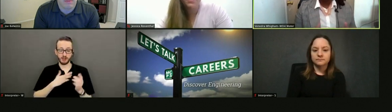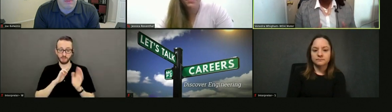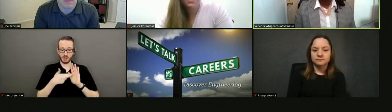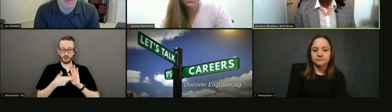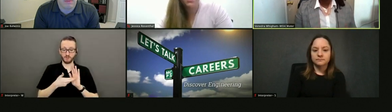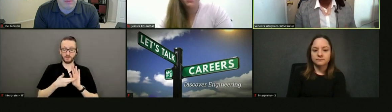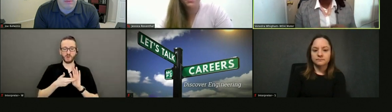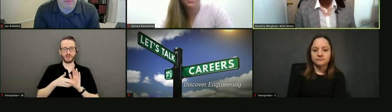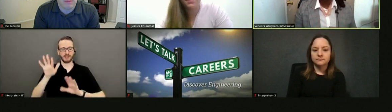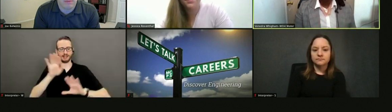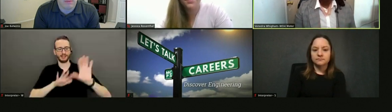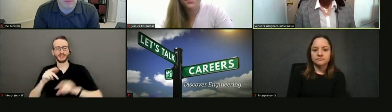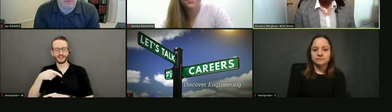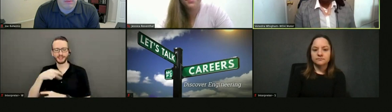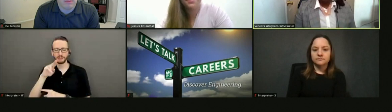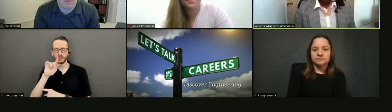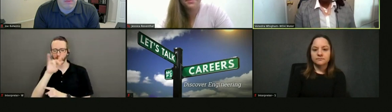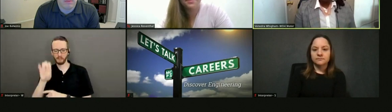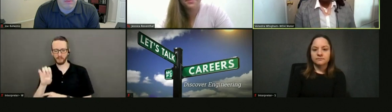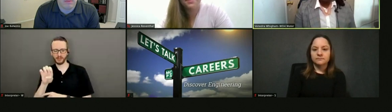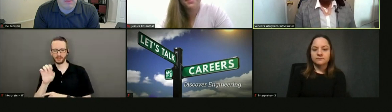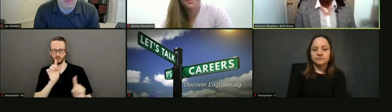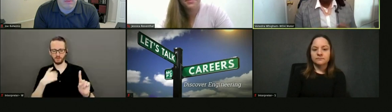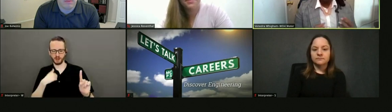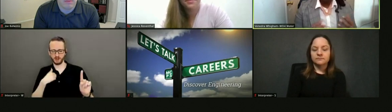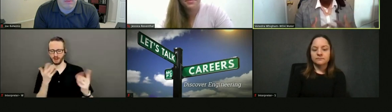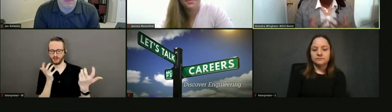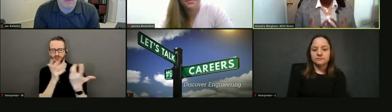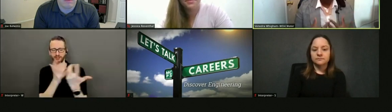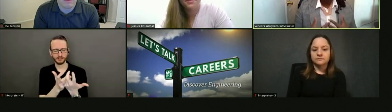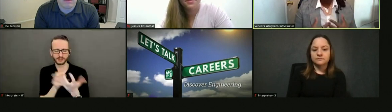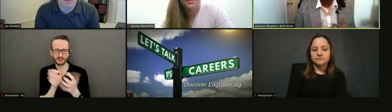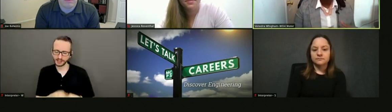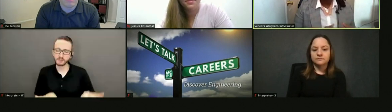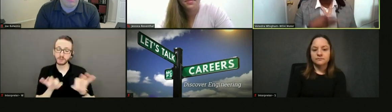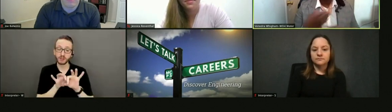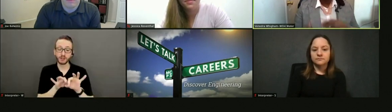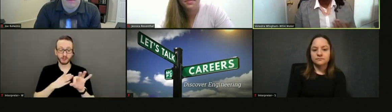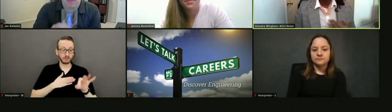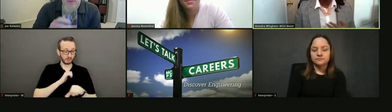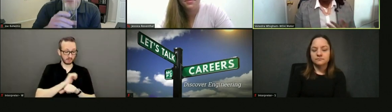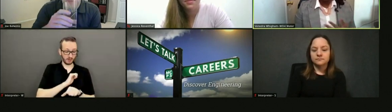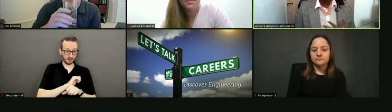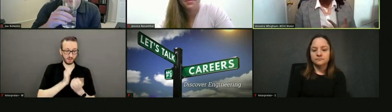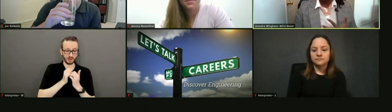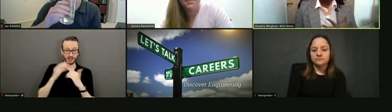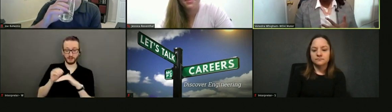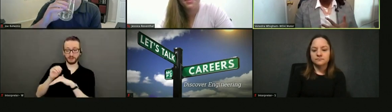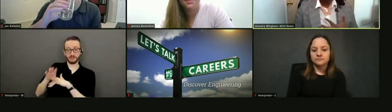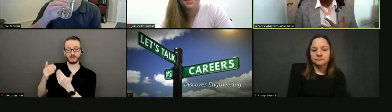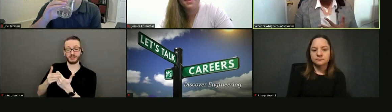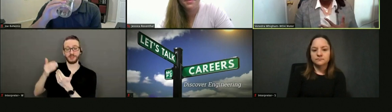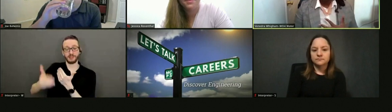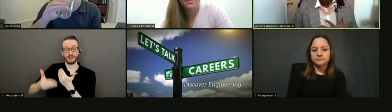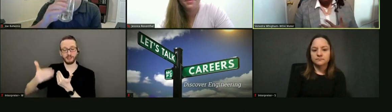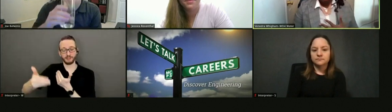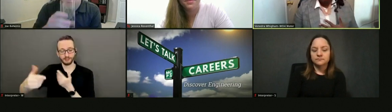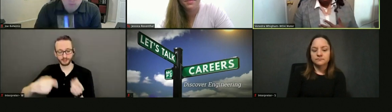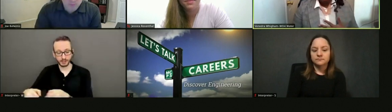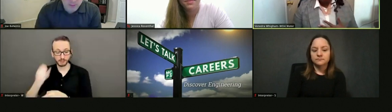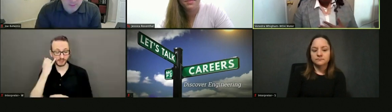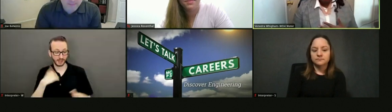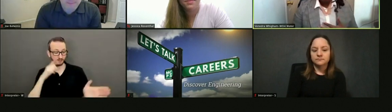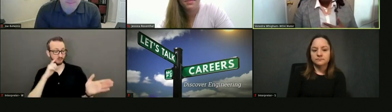the puzzle is really important, and how the work you do influences the next thing. So if I find a